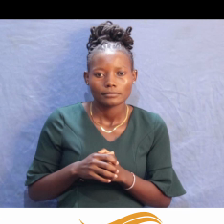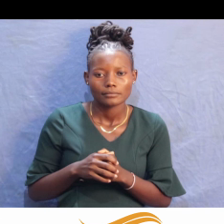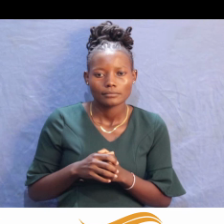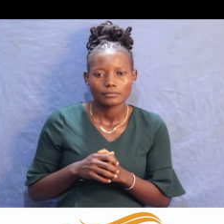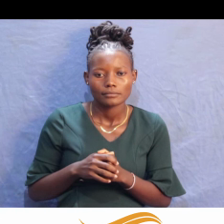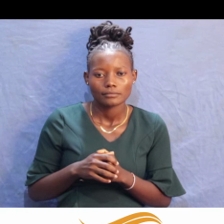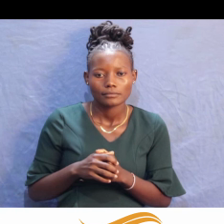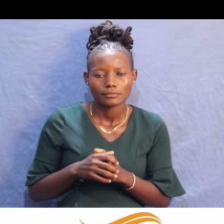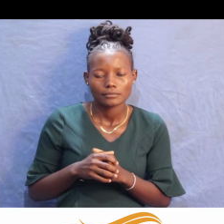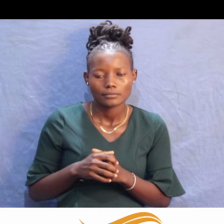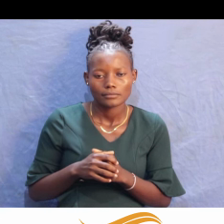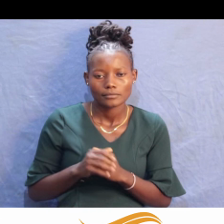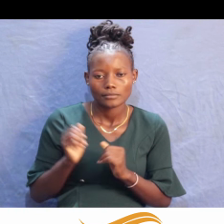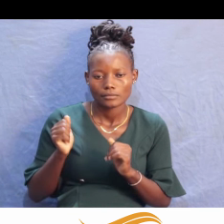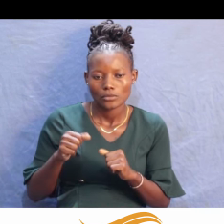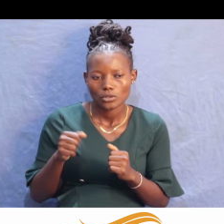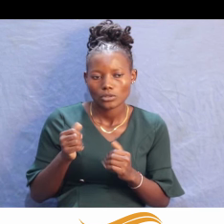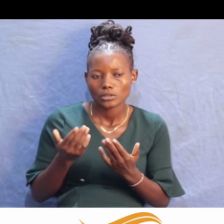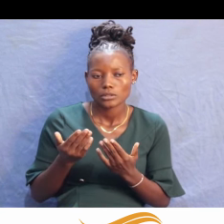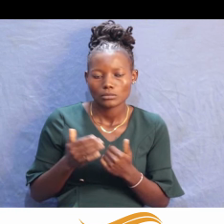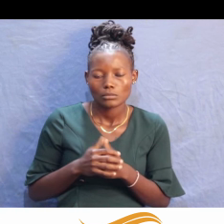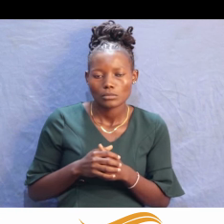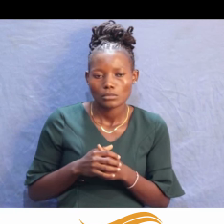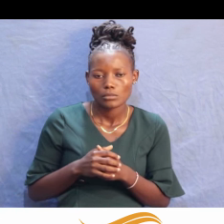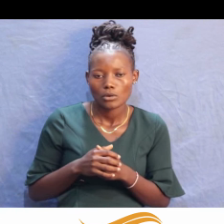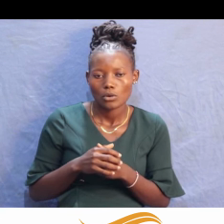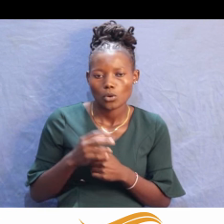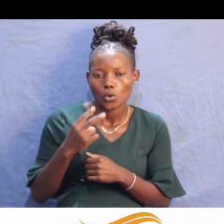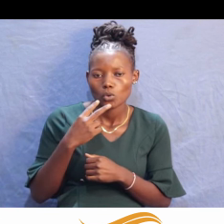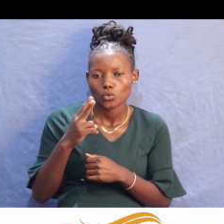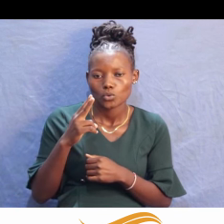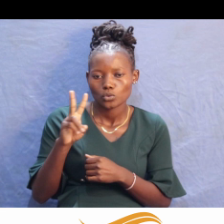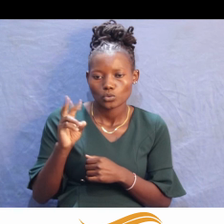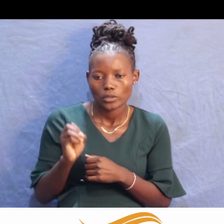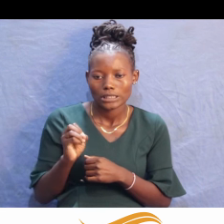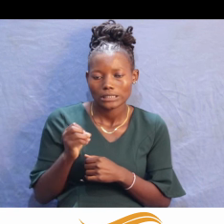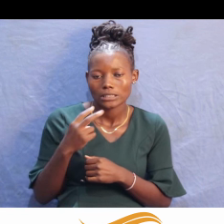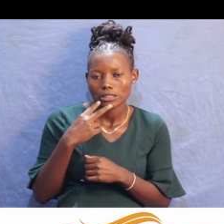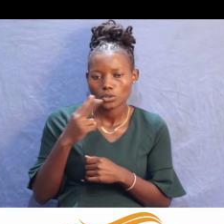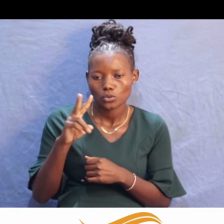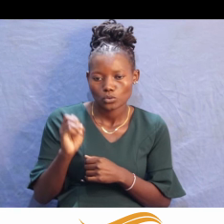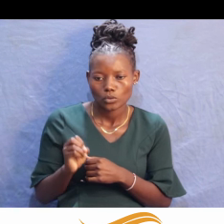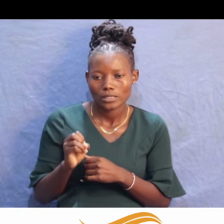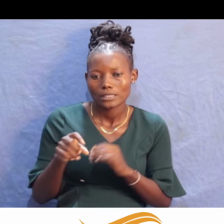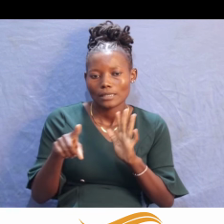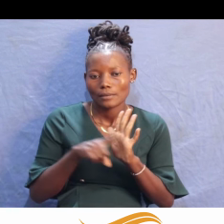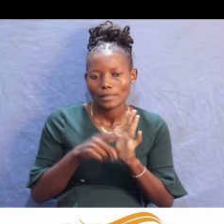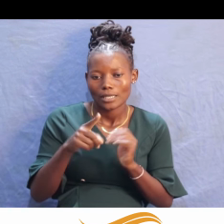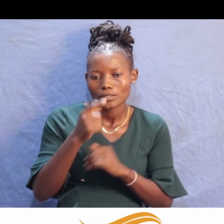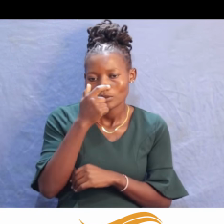The target heart rate you can calculate by taking 220, number 220, minus your